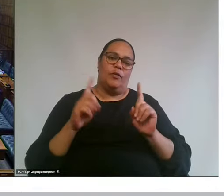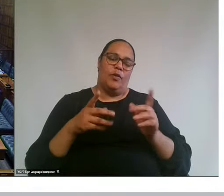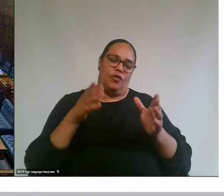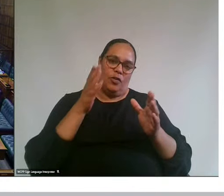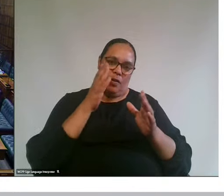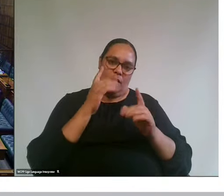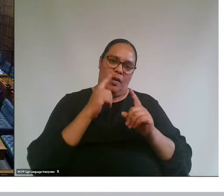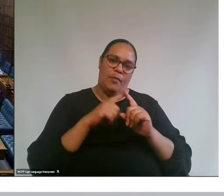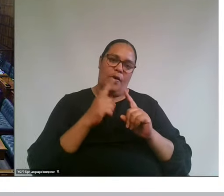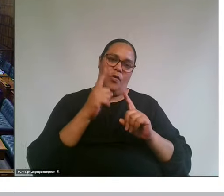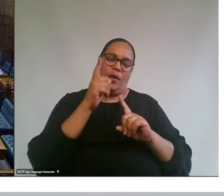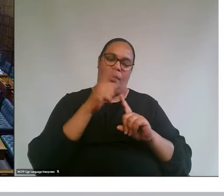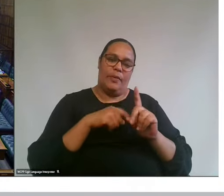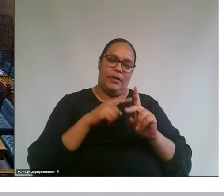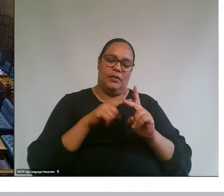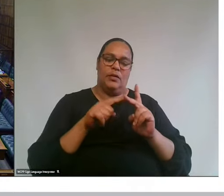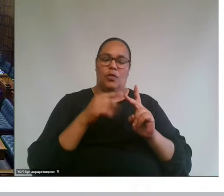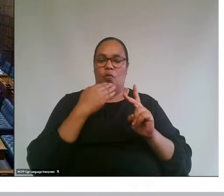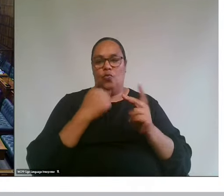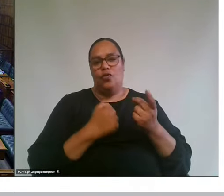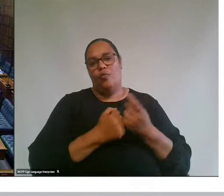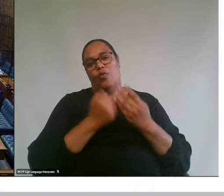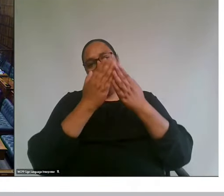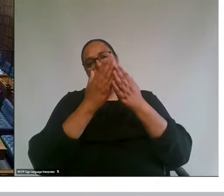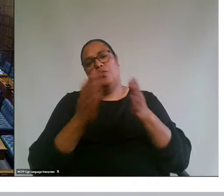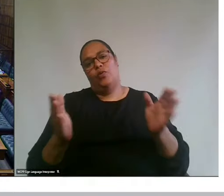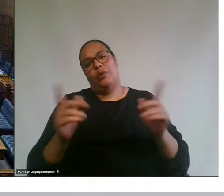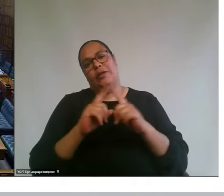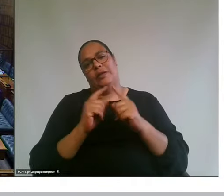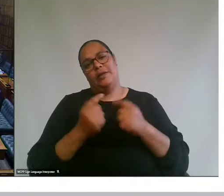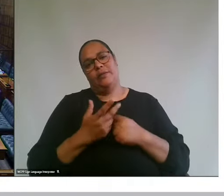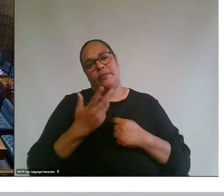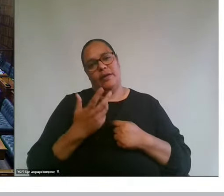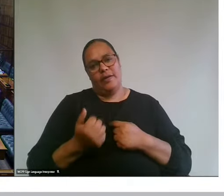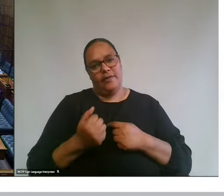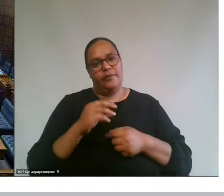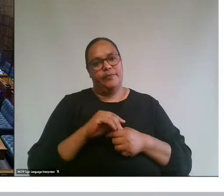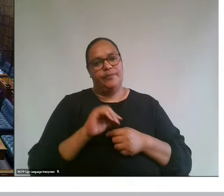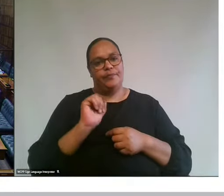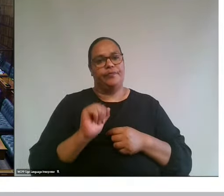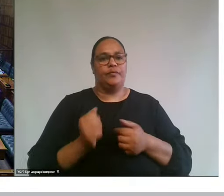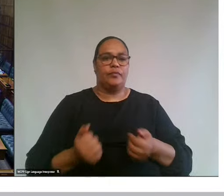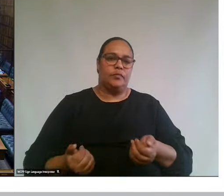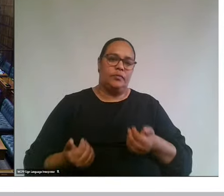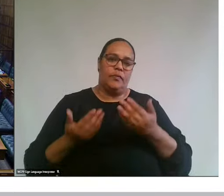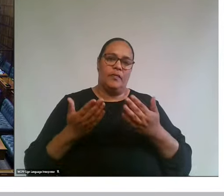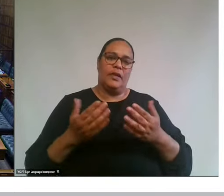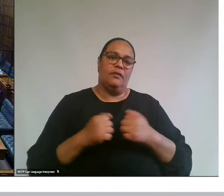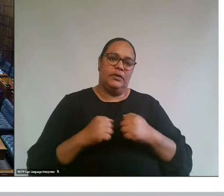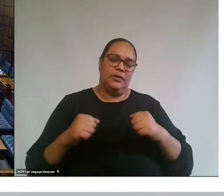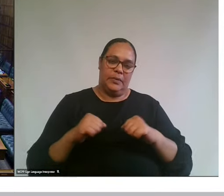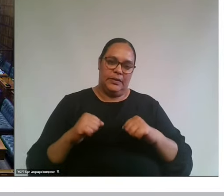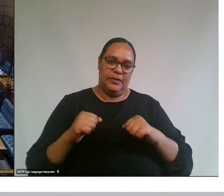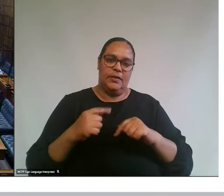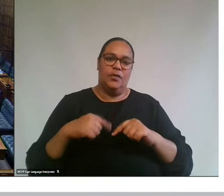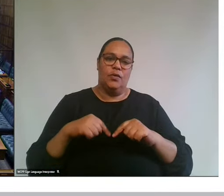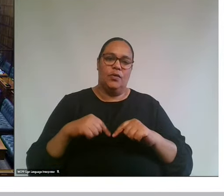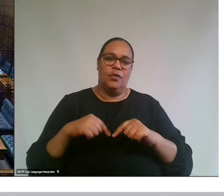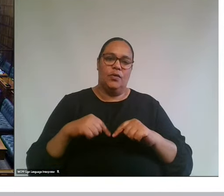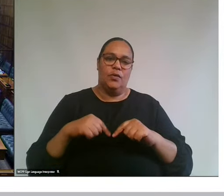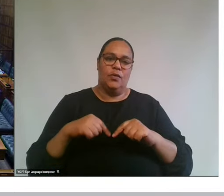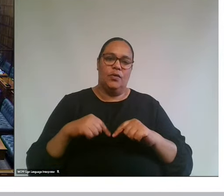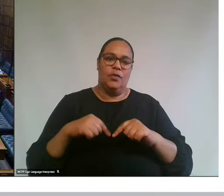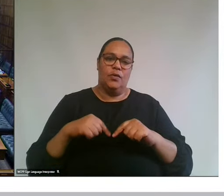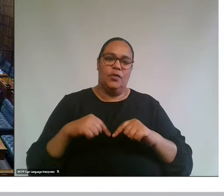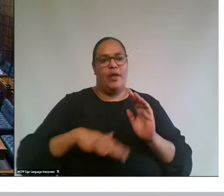one person you know supporting a broader team um in the in the services uh space we've had in the FM